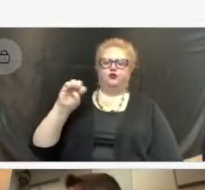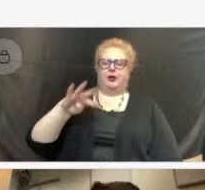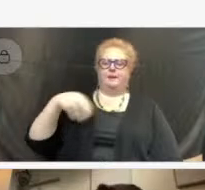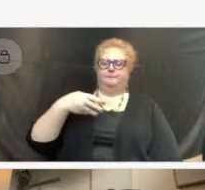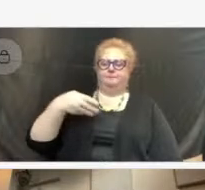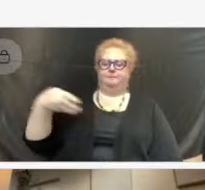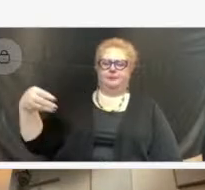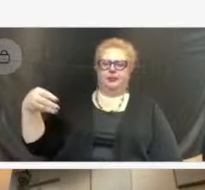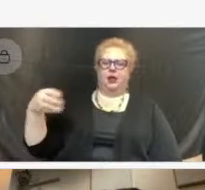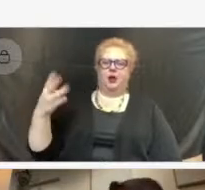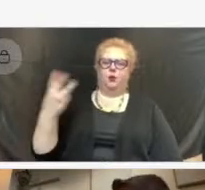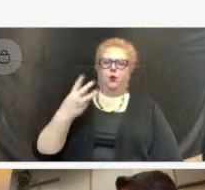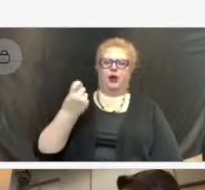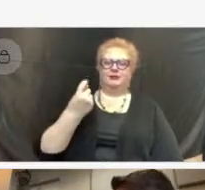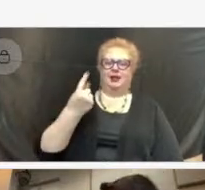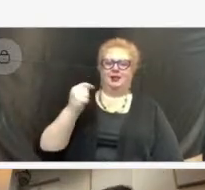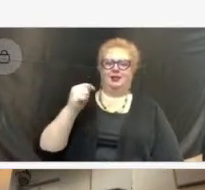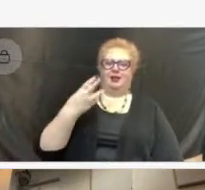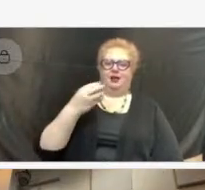and South Cross Street.